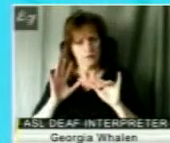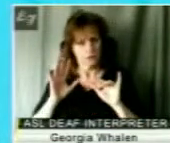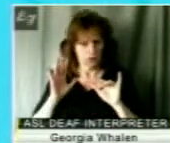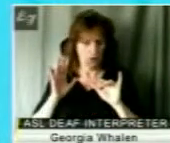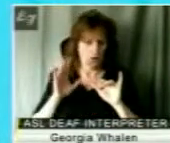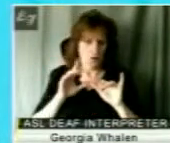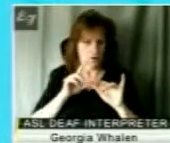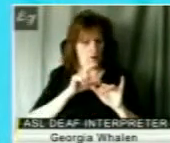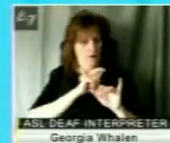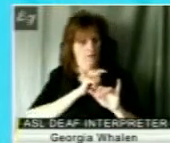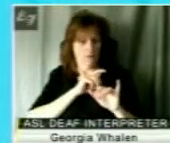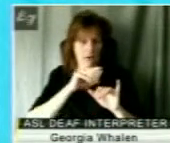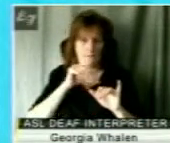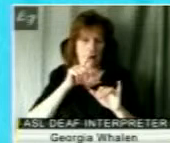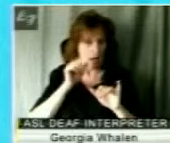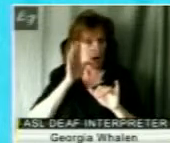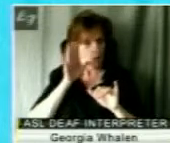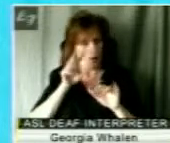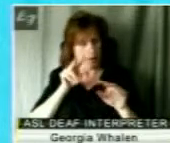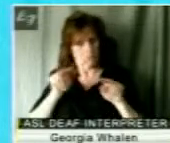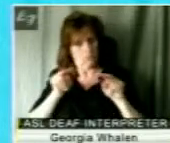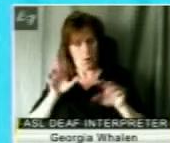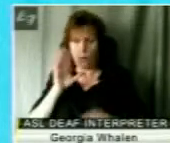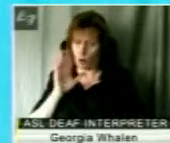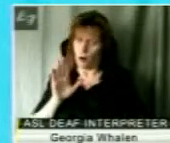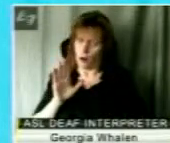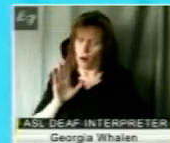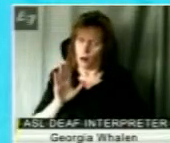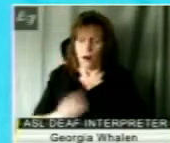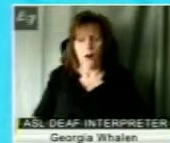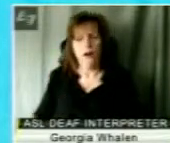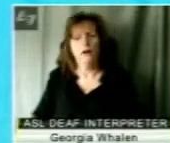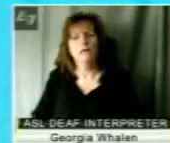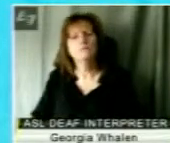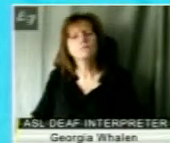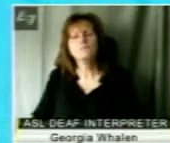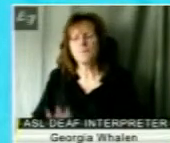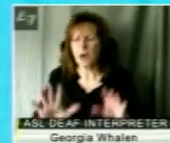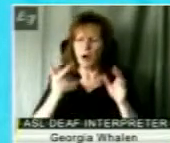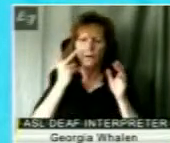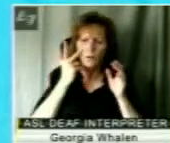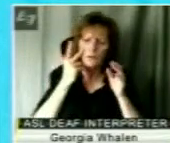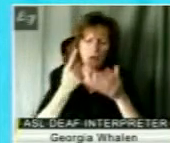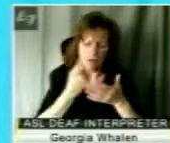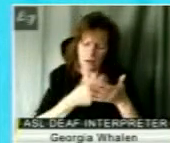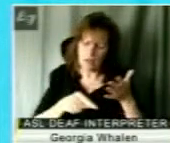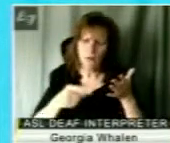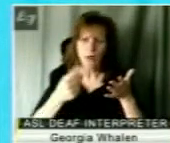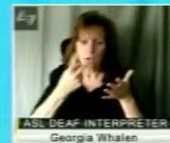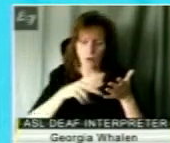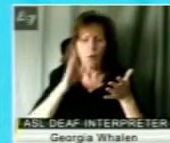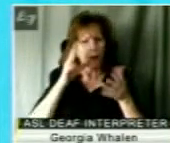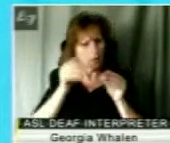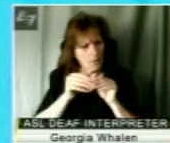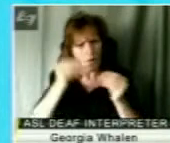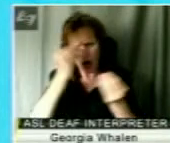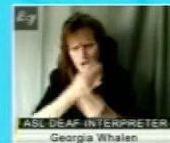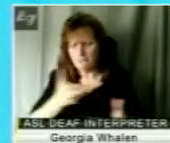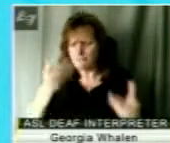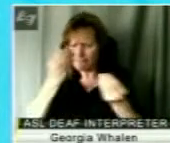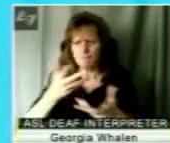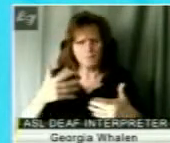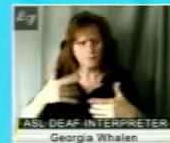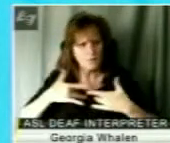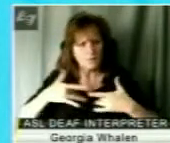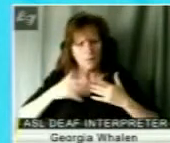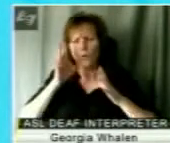we anticipate next week, some more announcements coming, we'll be able to adapt to that, and we'll have more announcements coming next week on that front